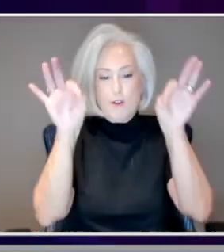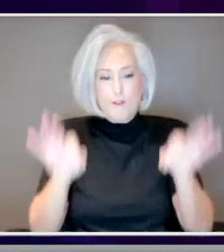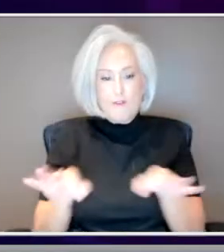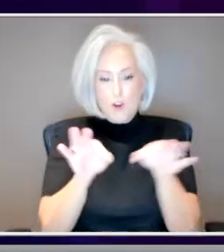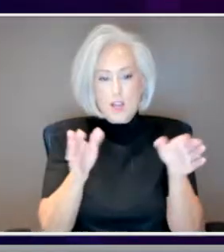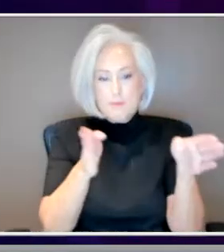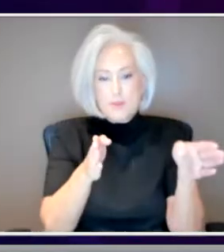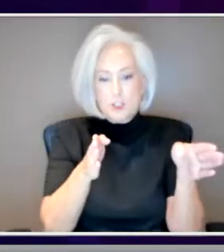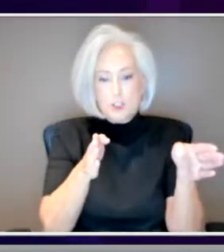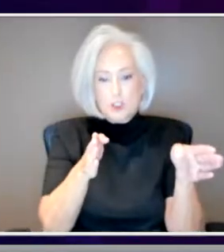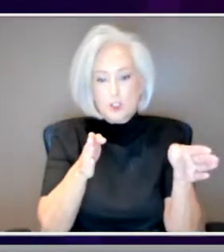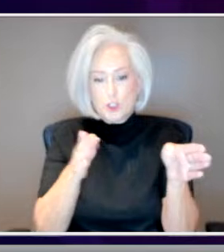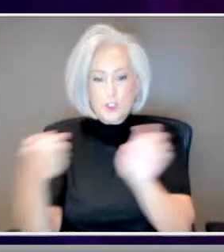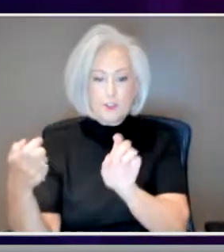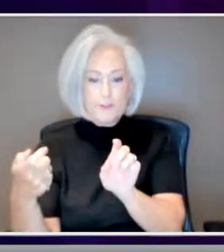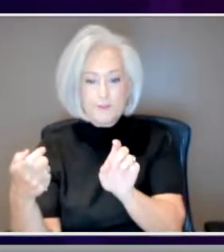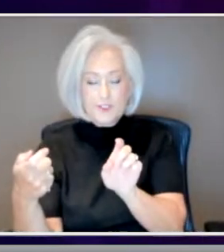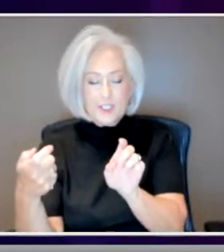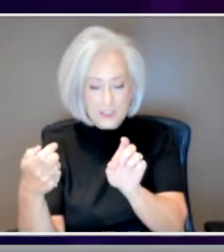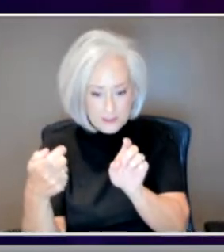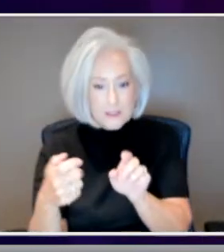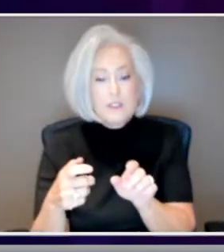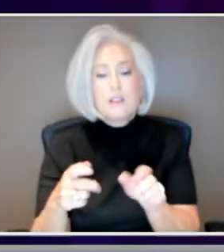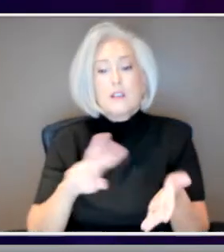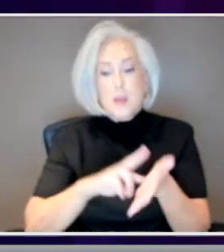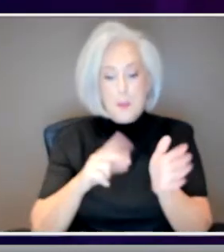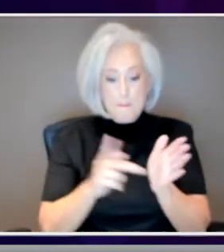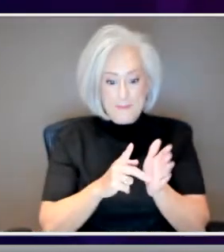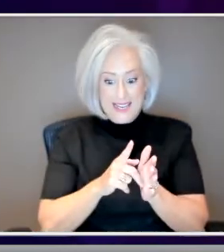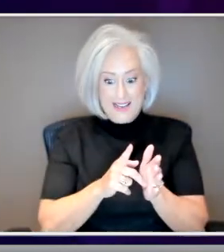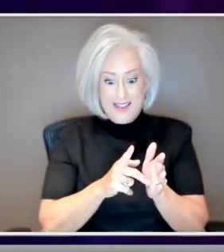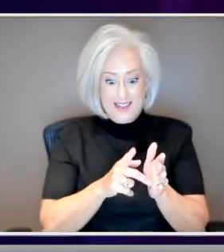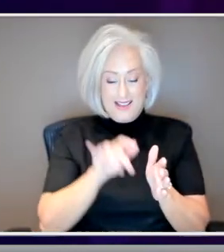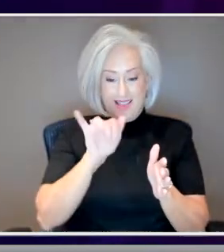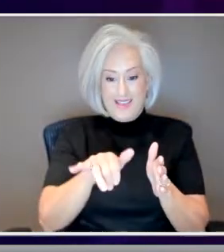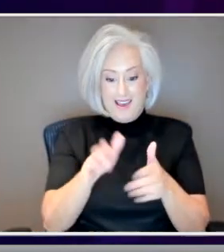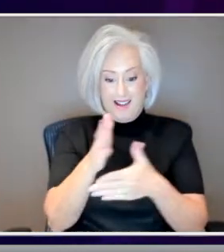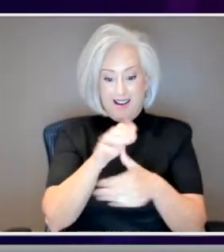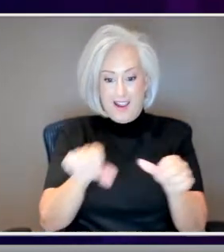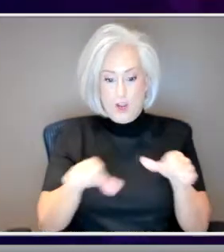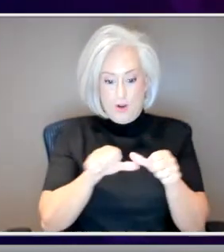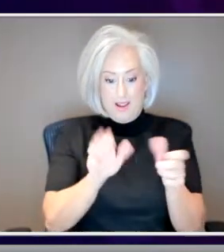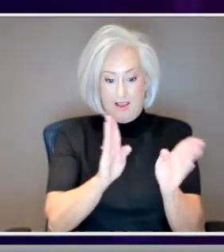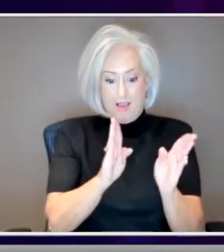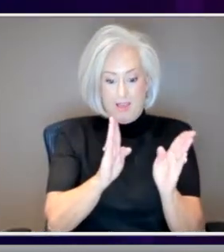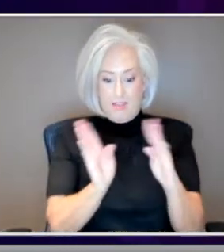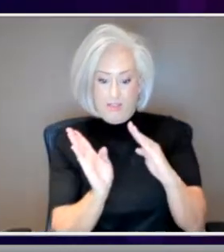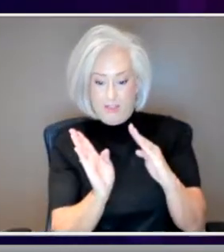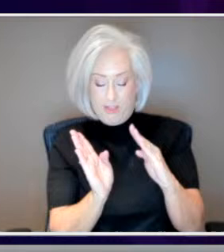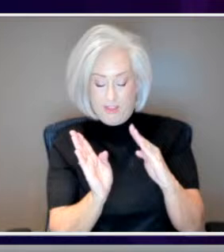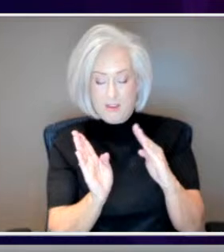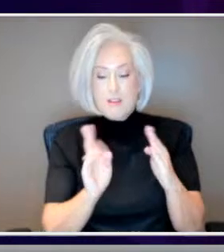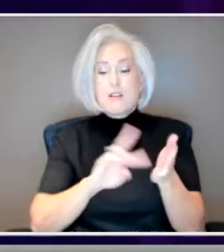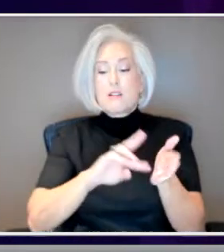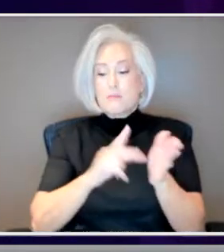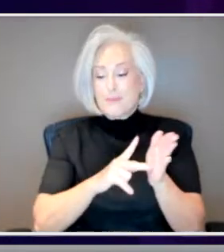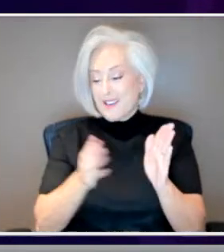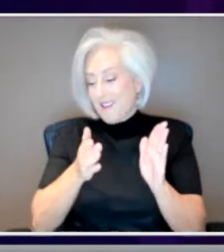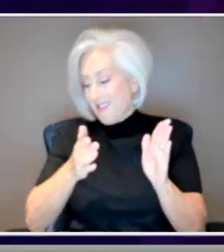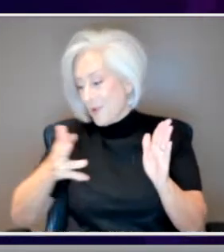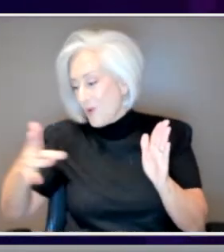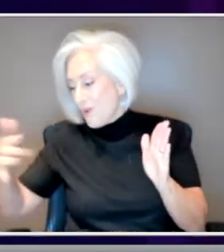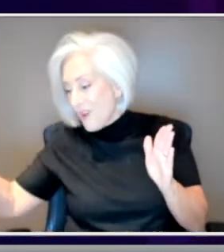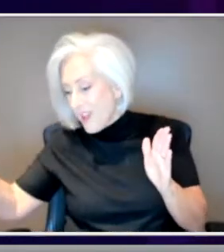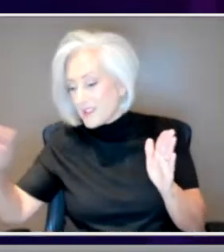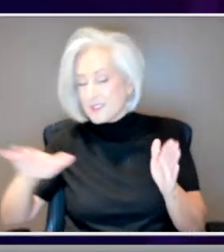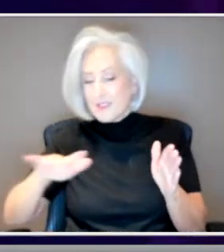changes how the rest of the genetic code is expressed. So there's a spelling mistake that prevents the rest of the